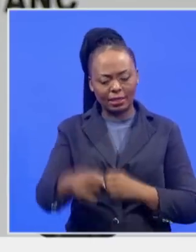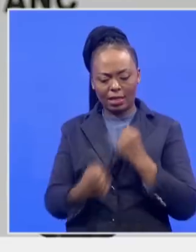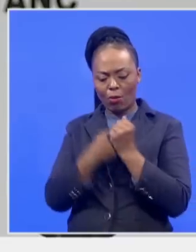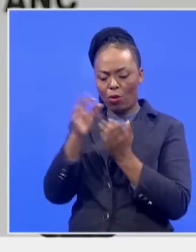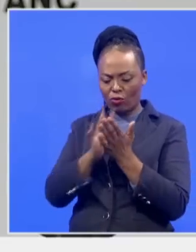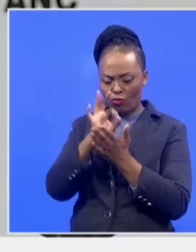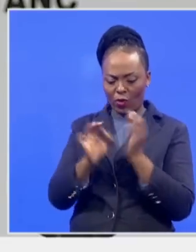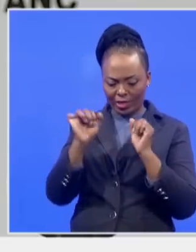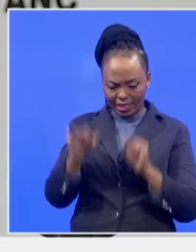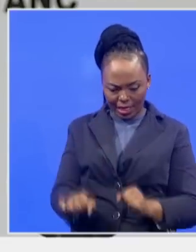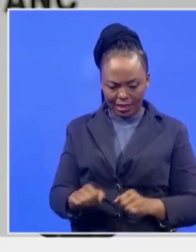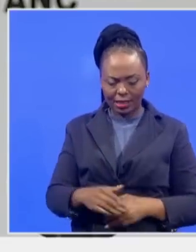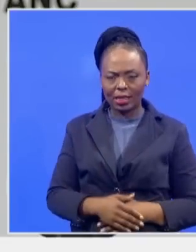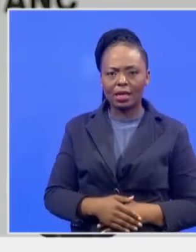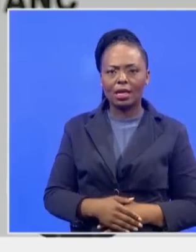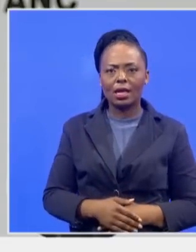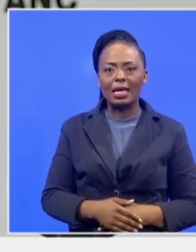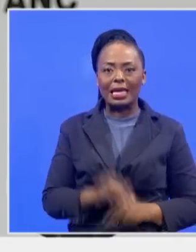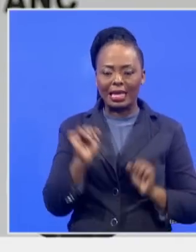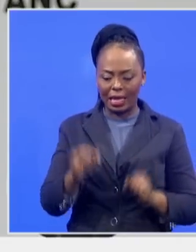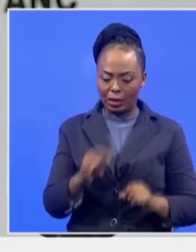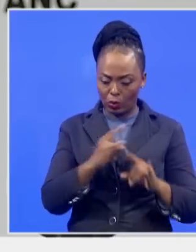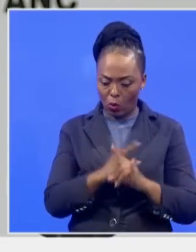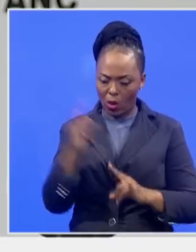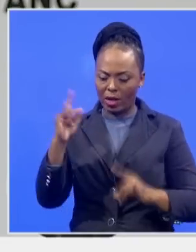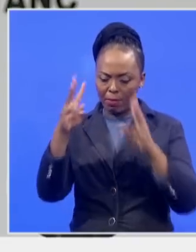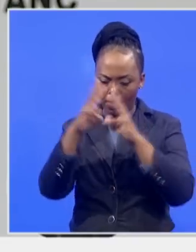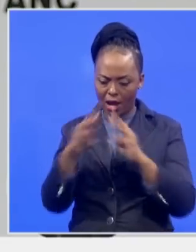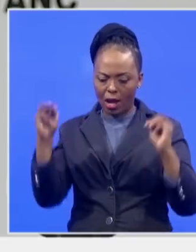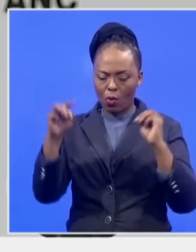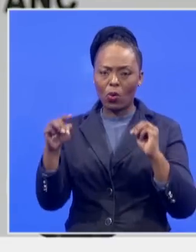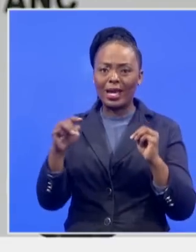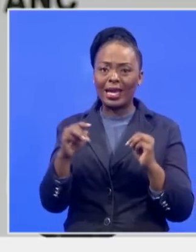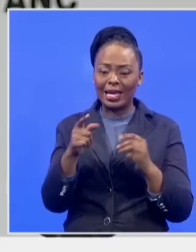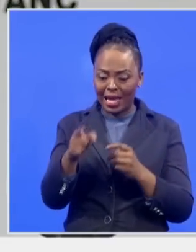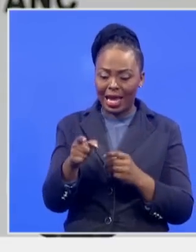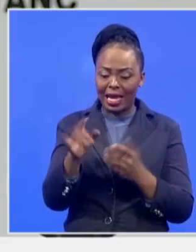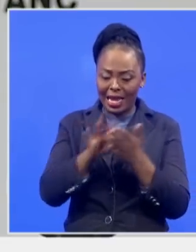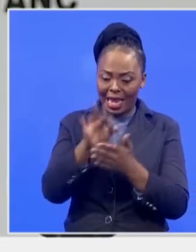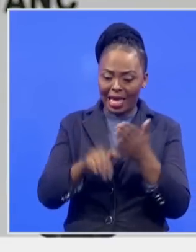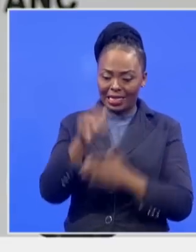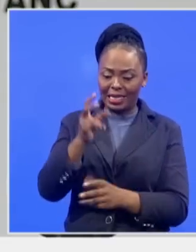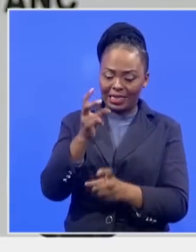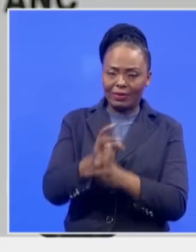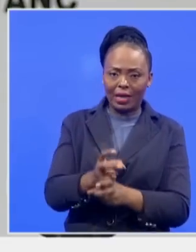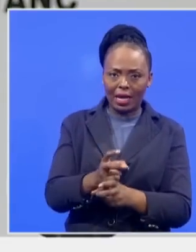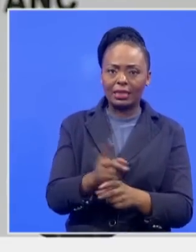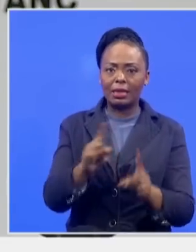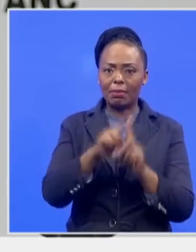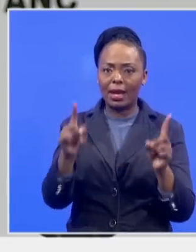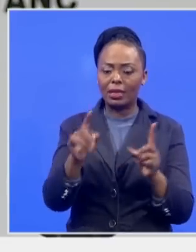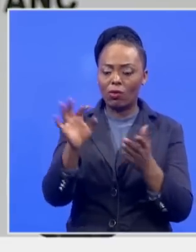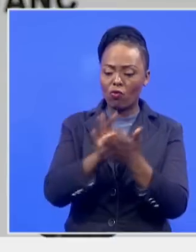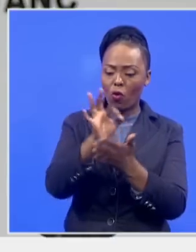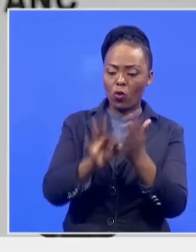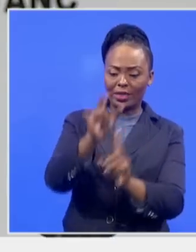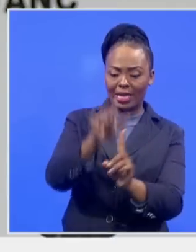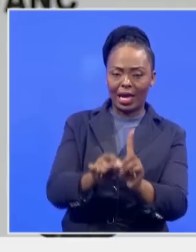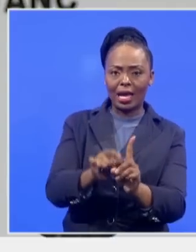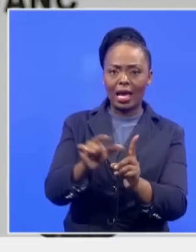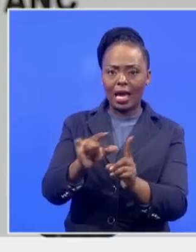with a margin in Mangaung, in a difficult election, that shows loyalty of the voter to the